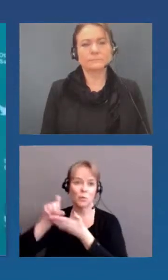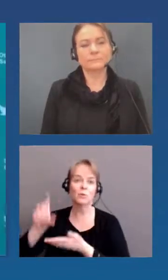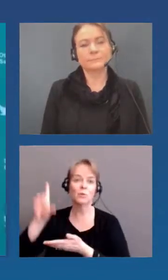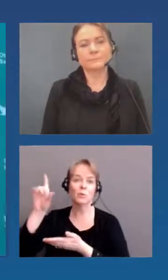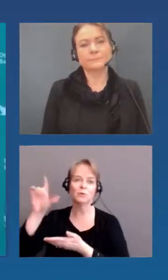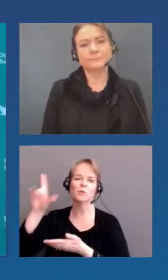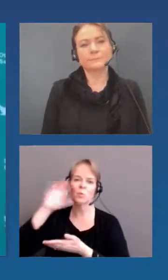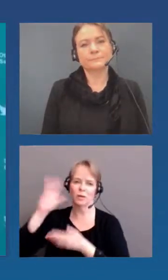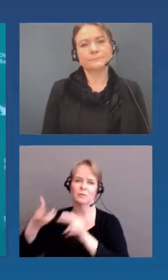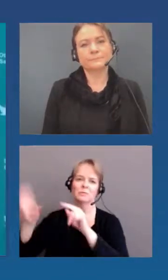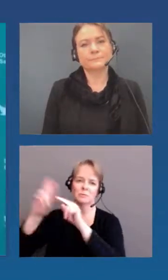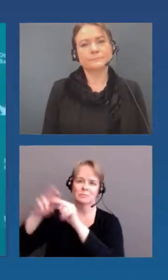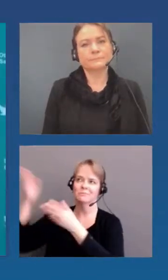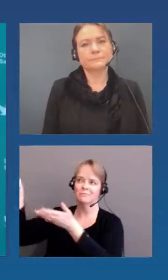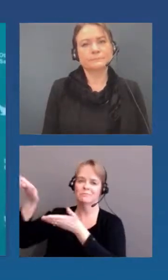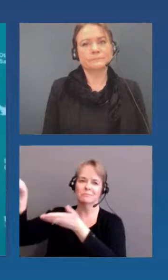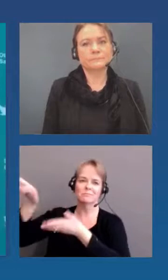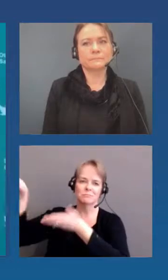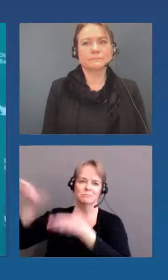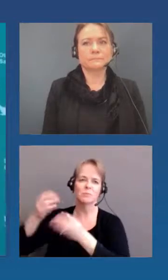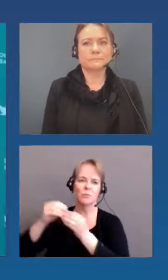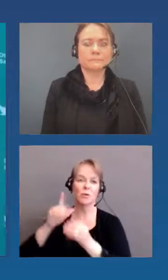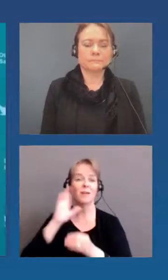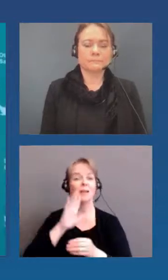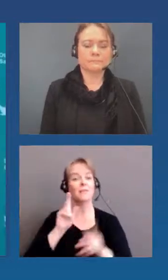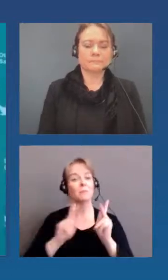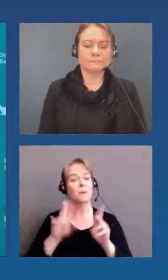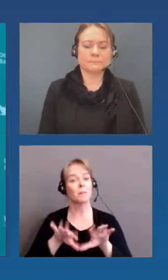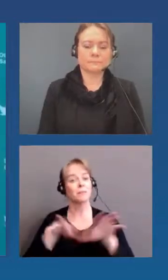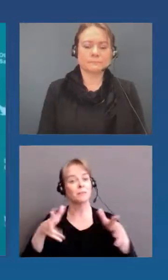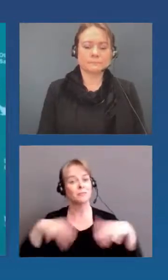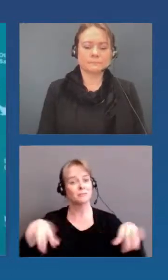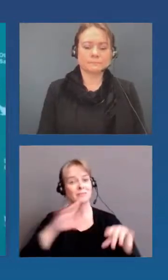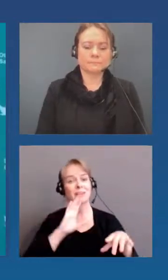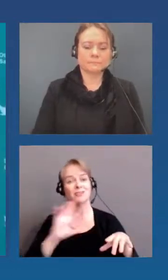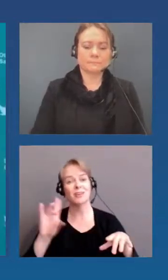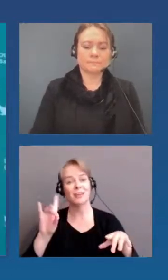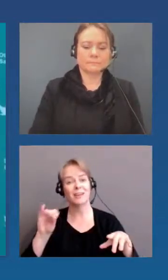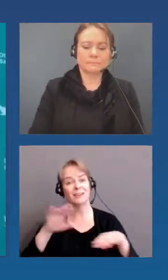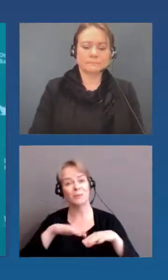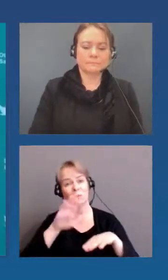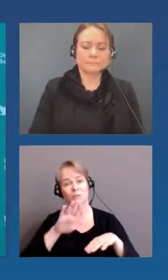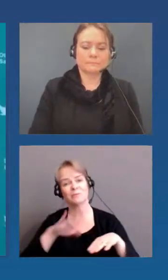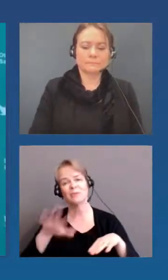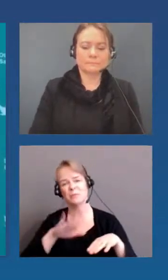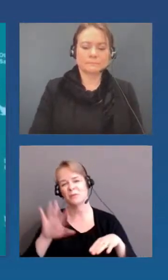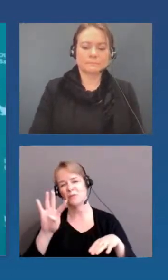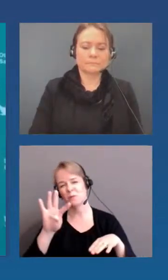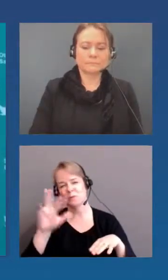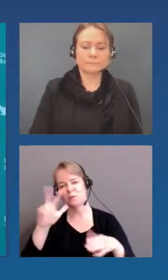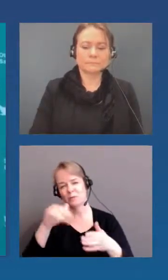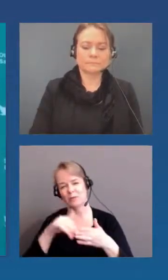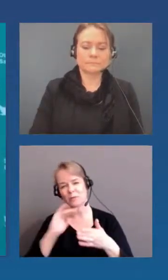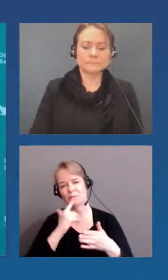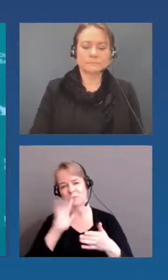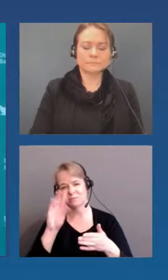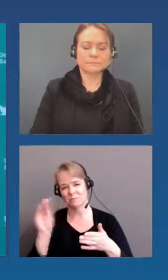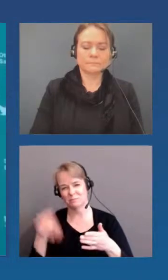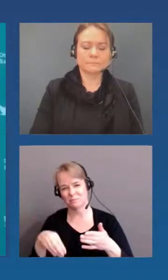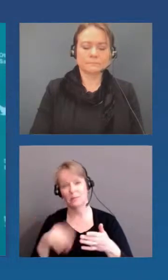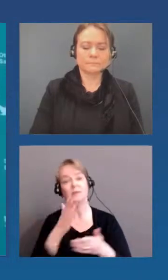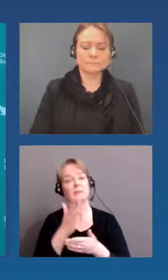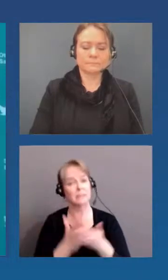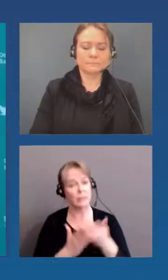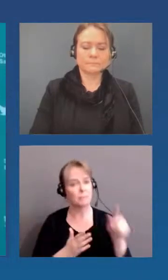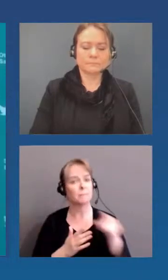people over 80, is about 43,000 people in our community. We've already reached some of